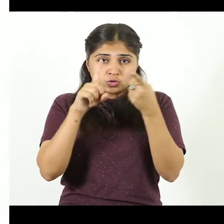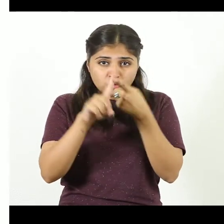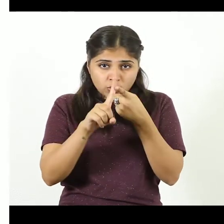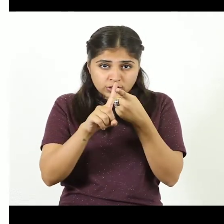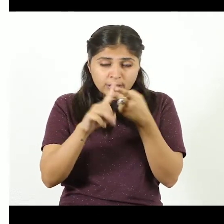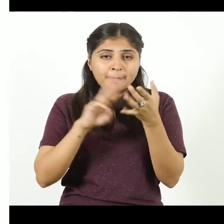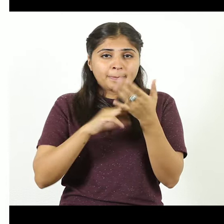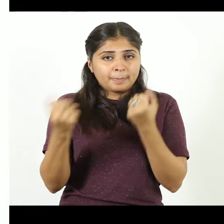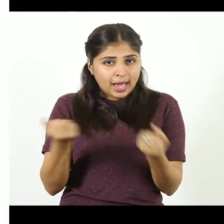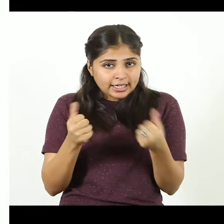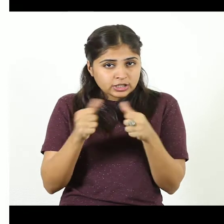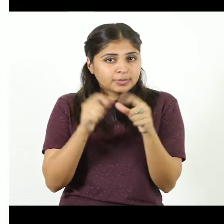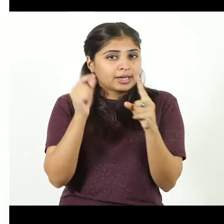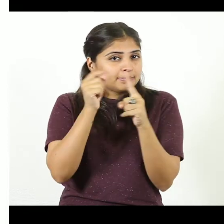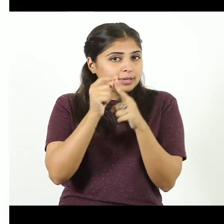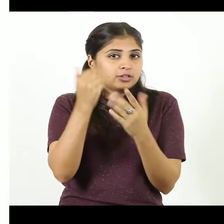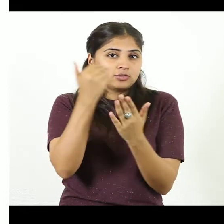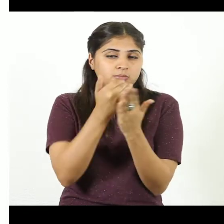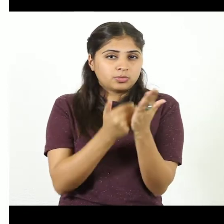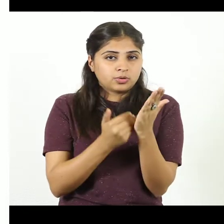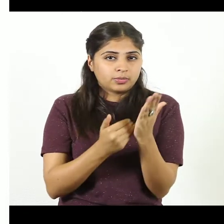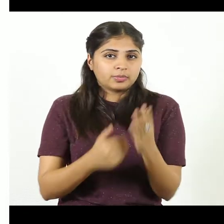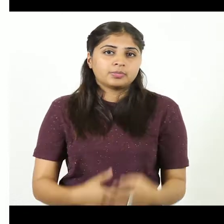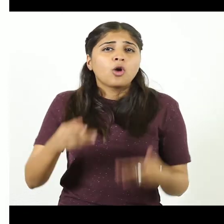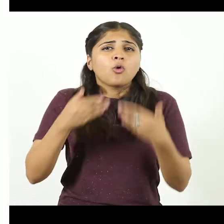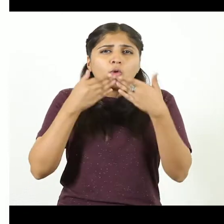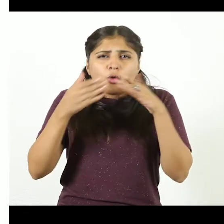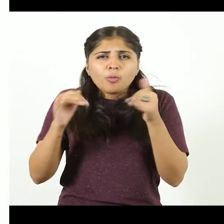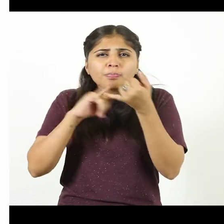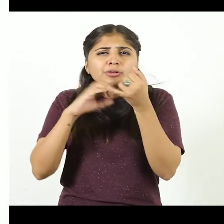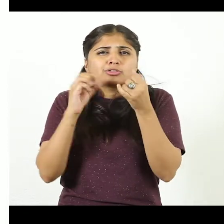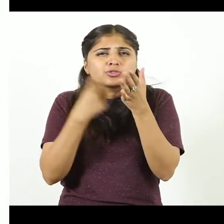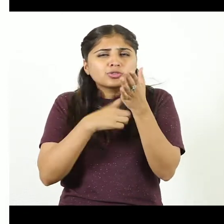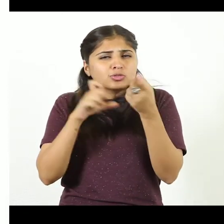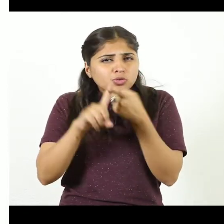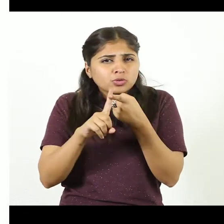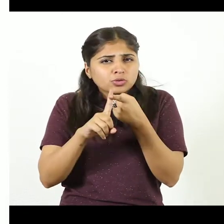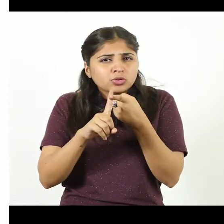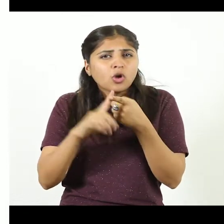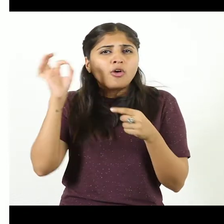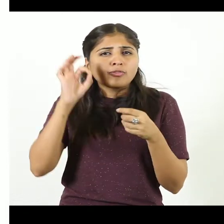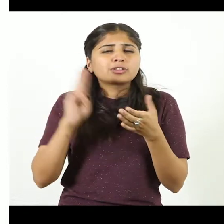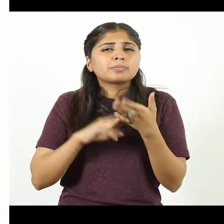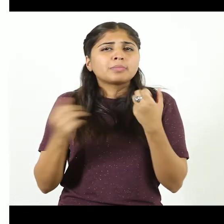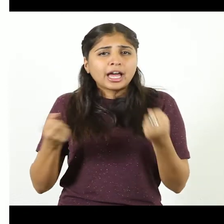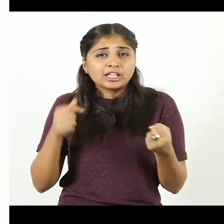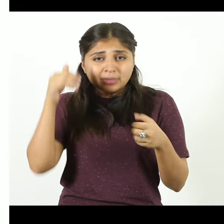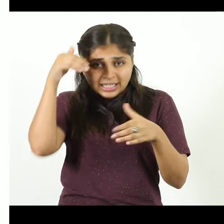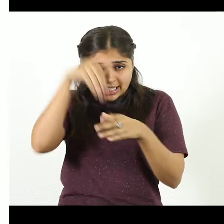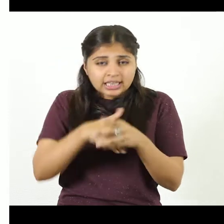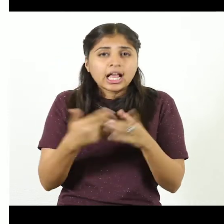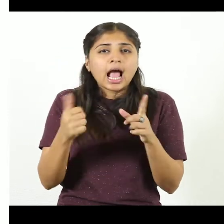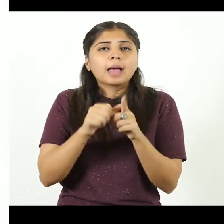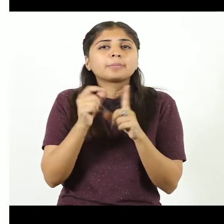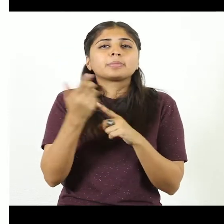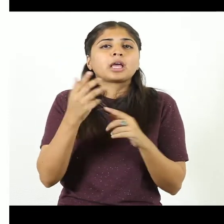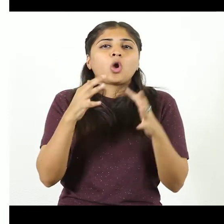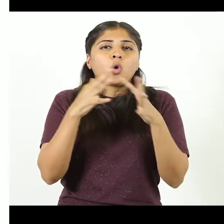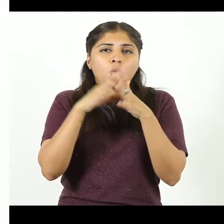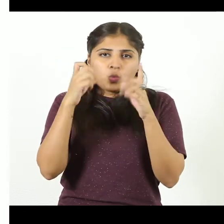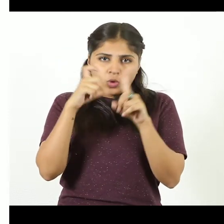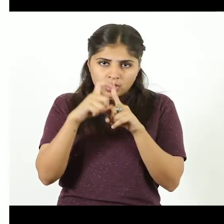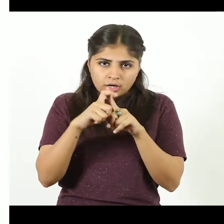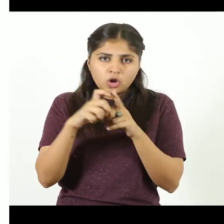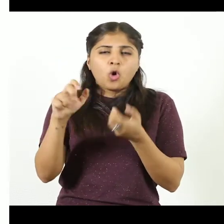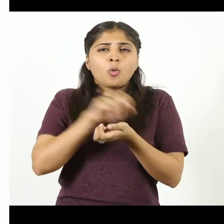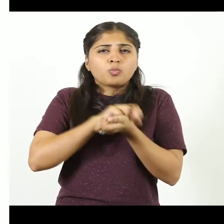office management application program. Open source office management suites contain applications like